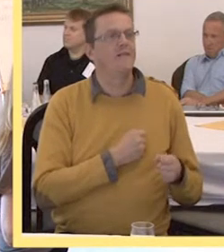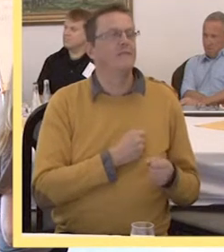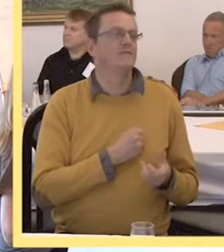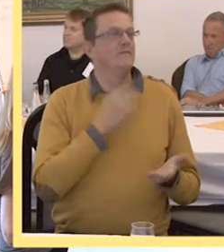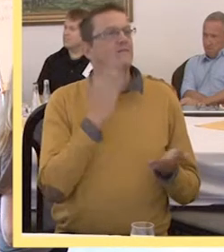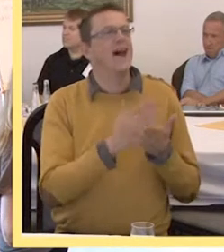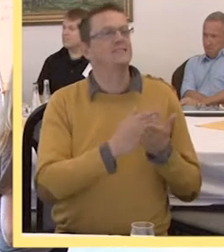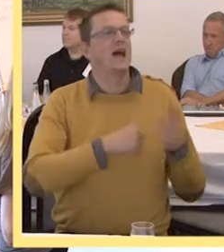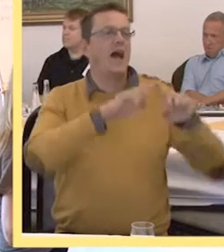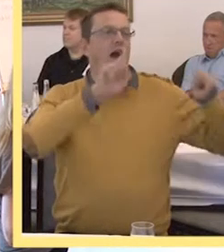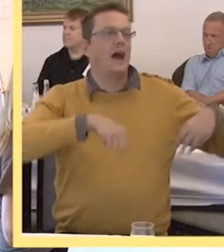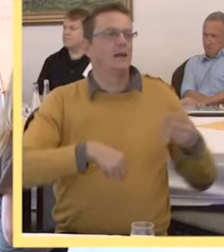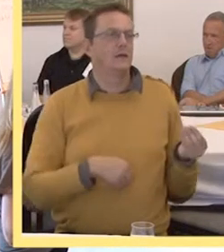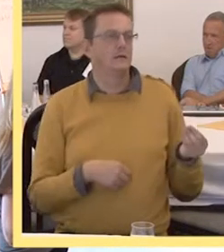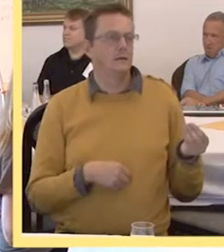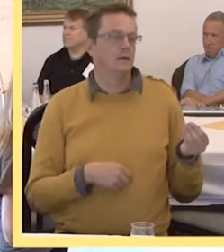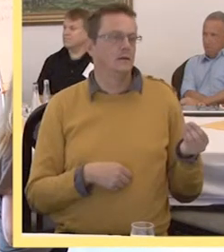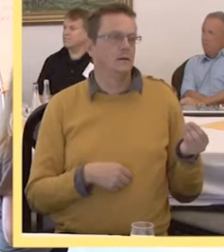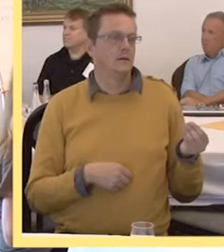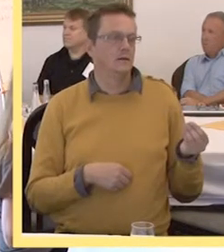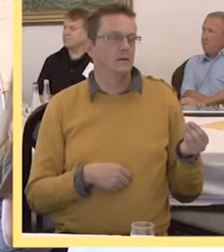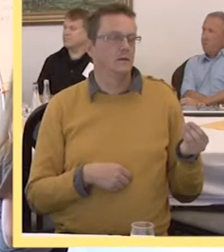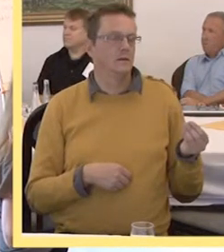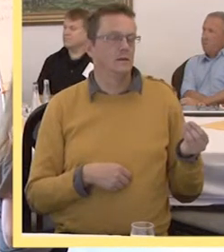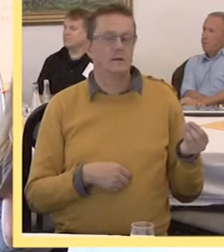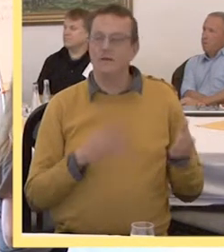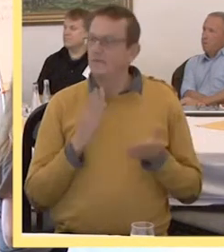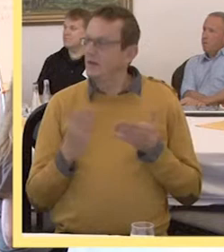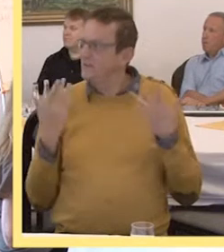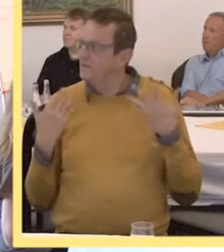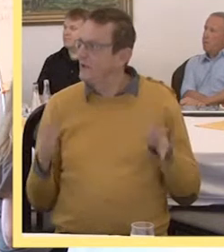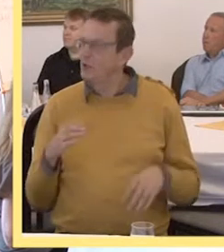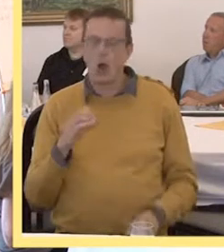guideline. So far, that was the overview on the